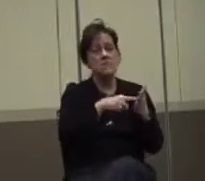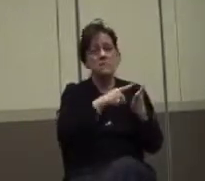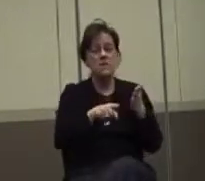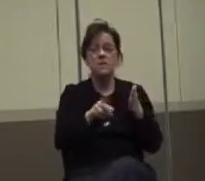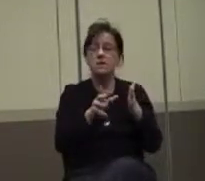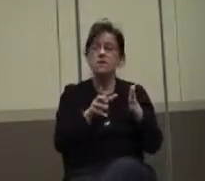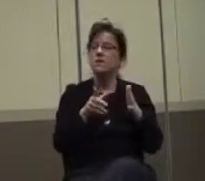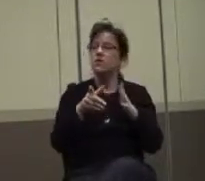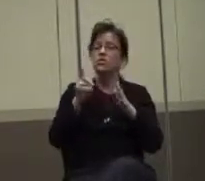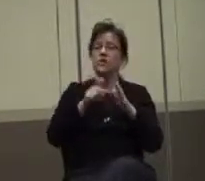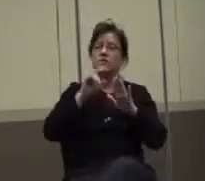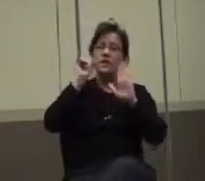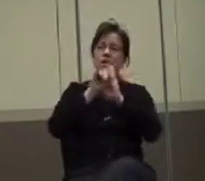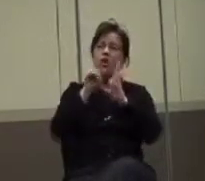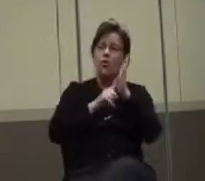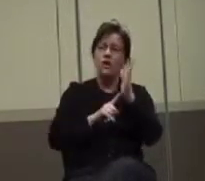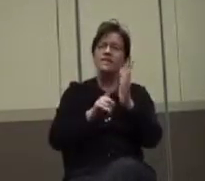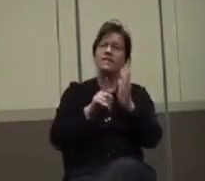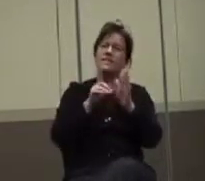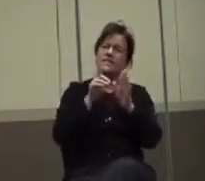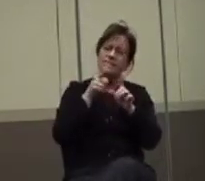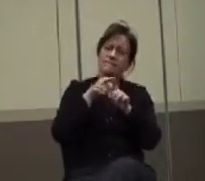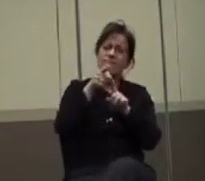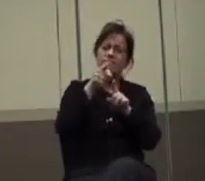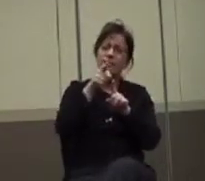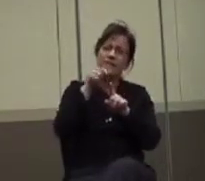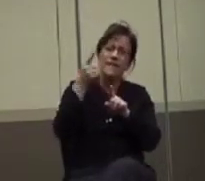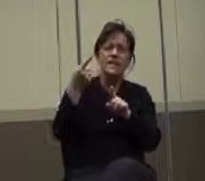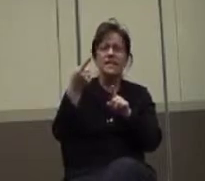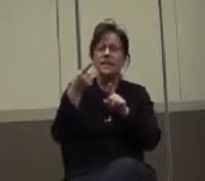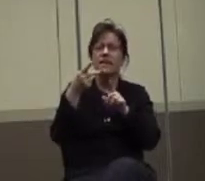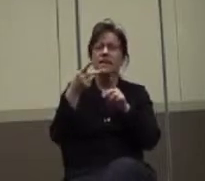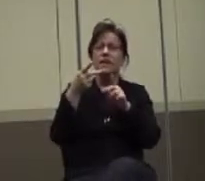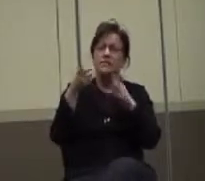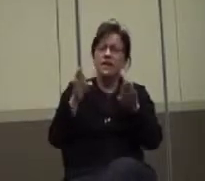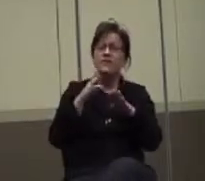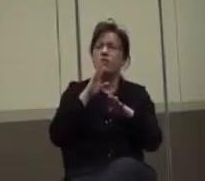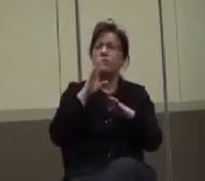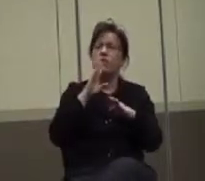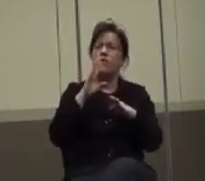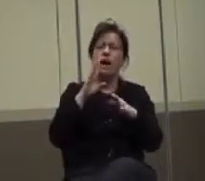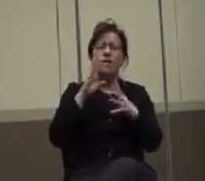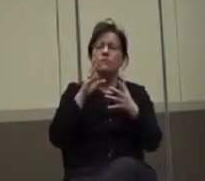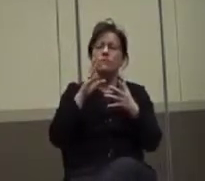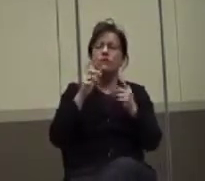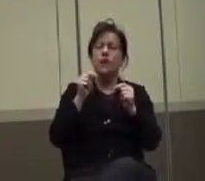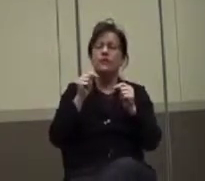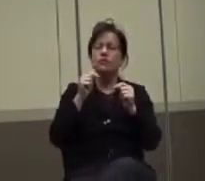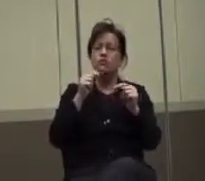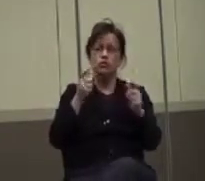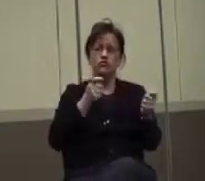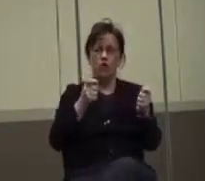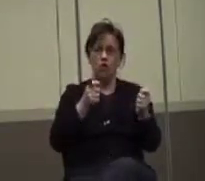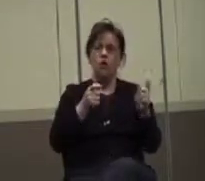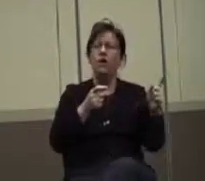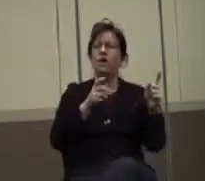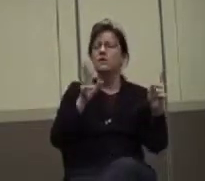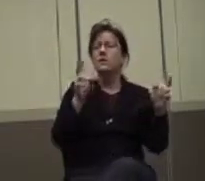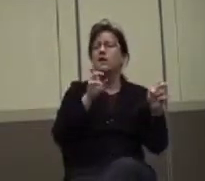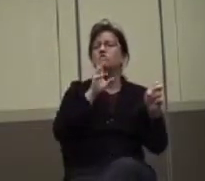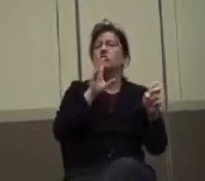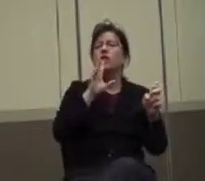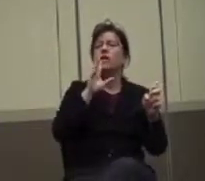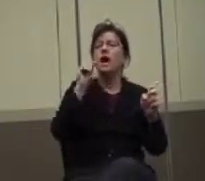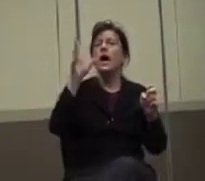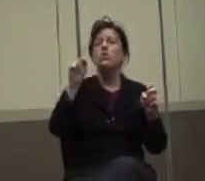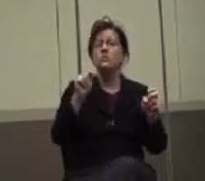key behavior I'm concerned about. So let's say it's talkouts. And I keep track of, as a group, of talkouts. I got to move some stuff out of my